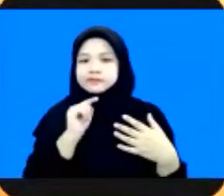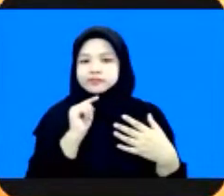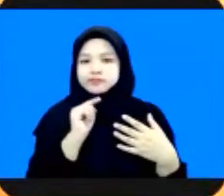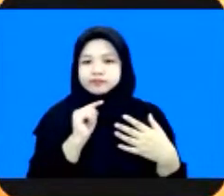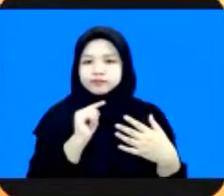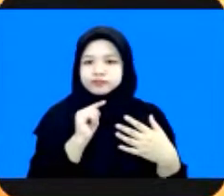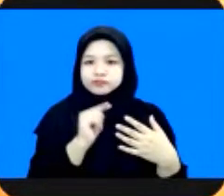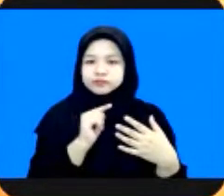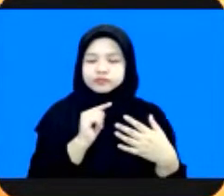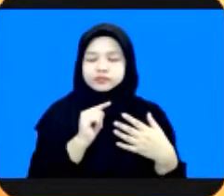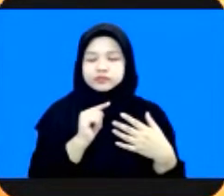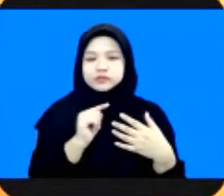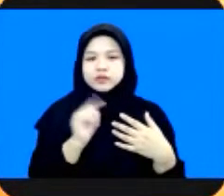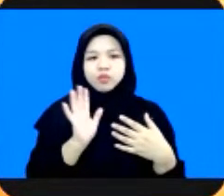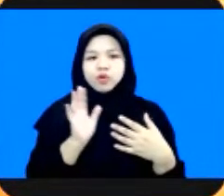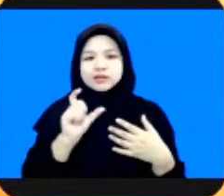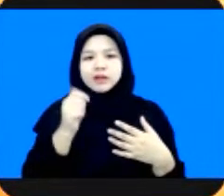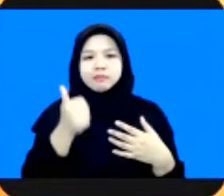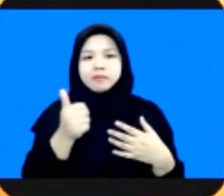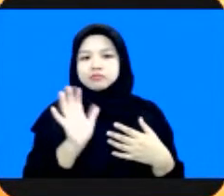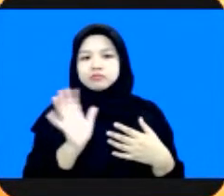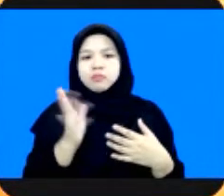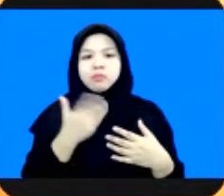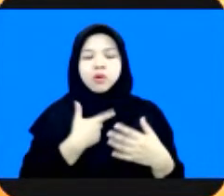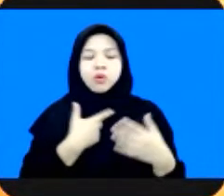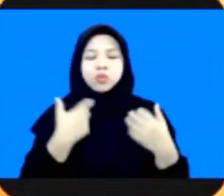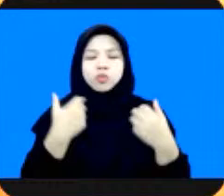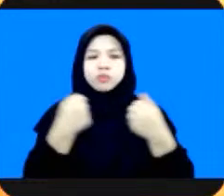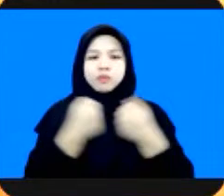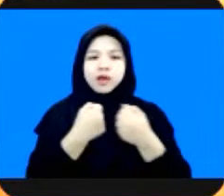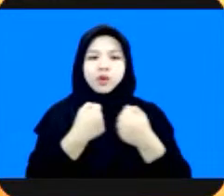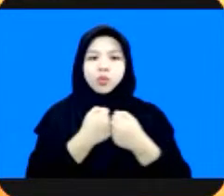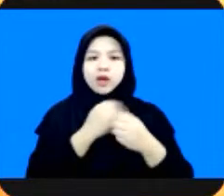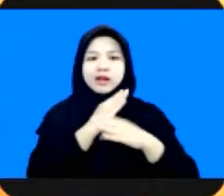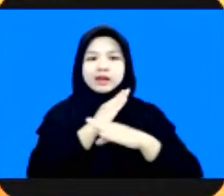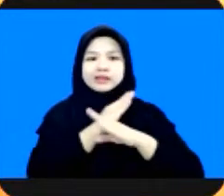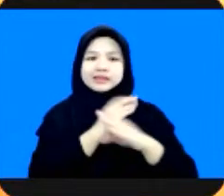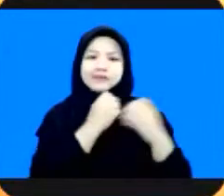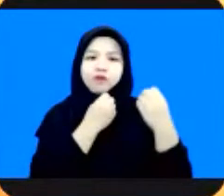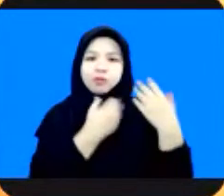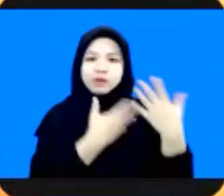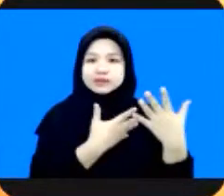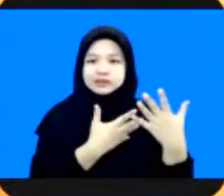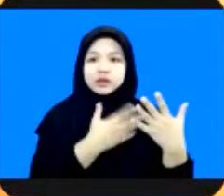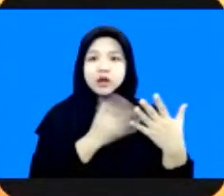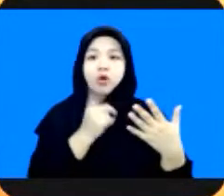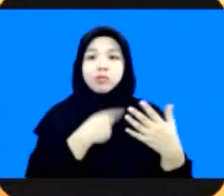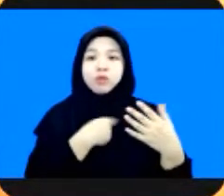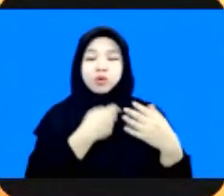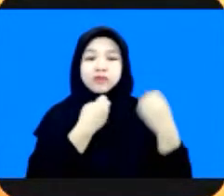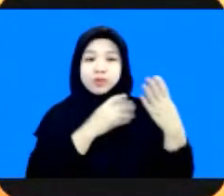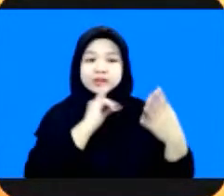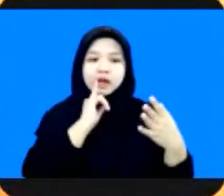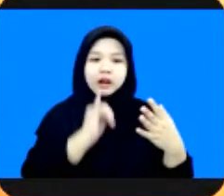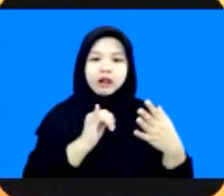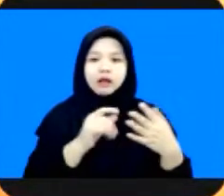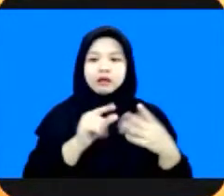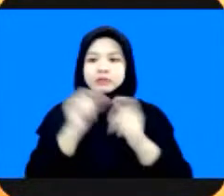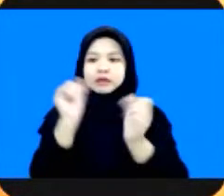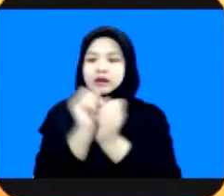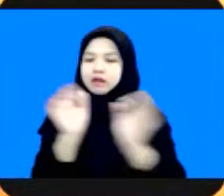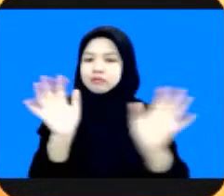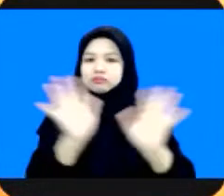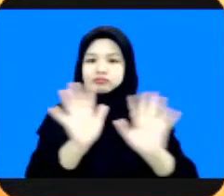to protect truth and promote spread of truth. And COVID-19,